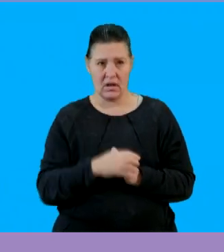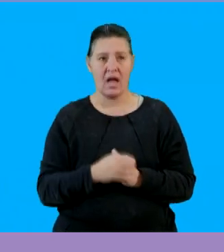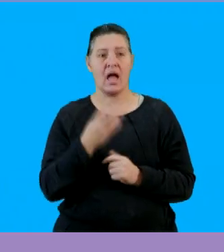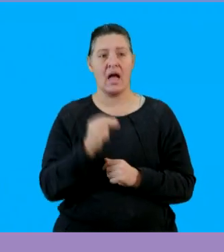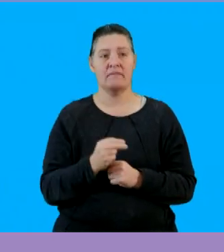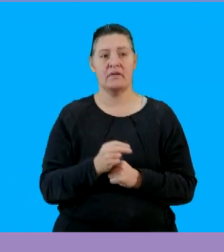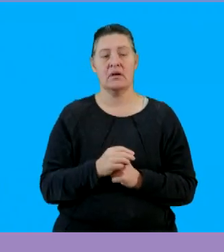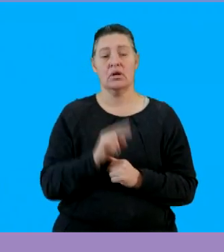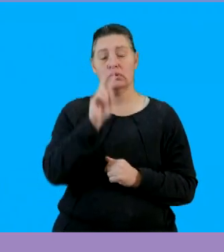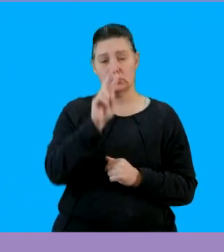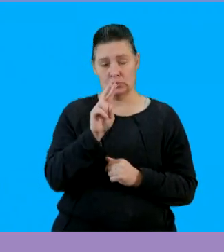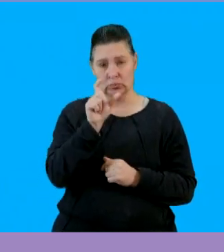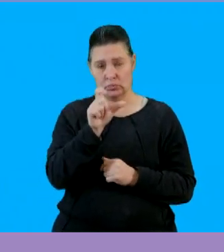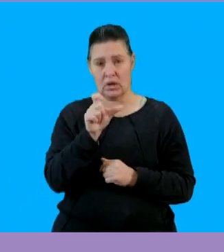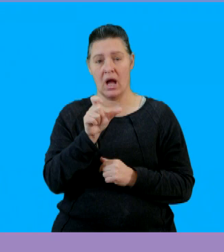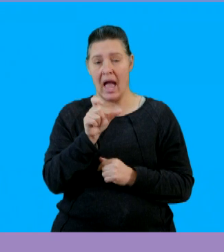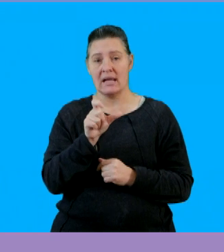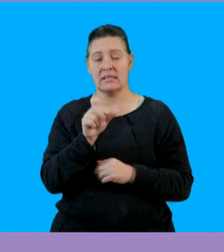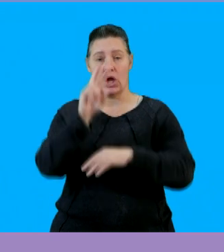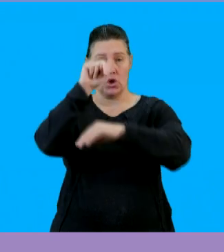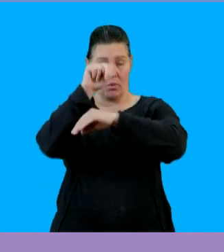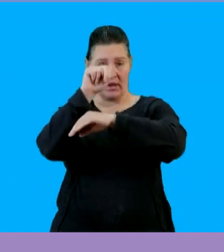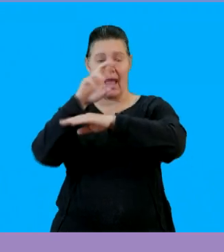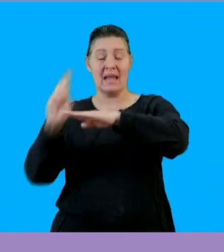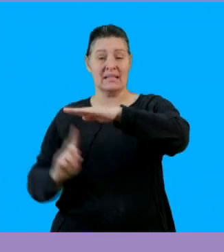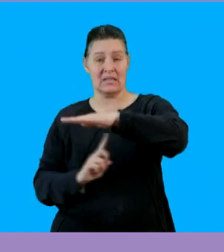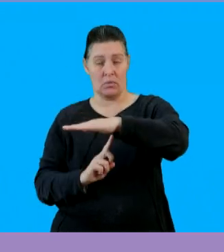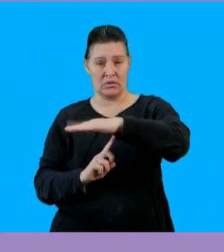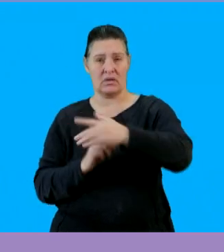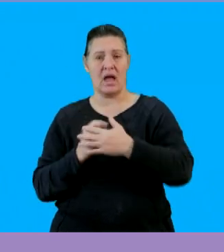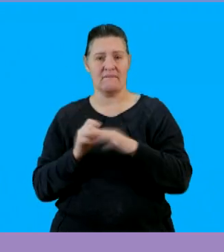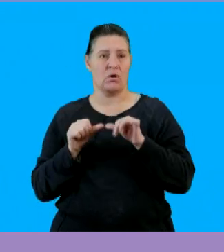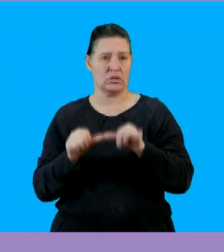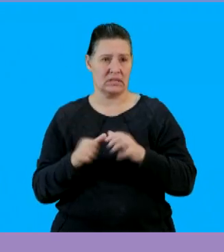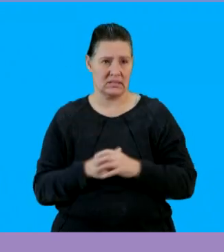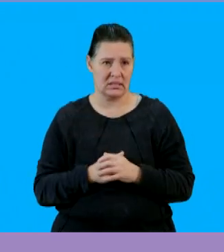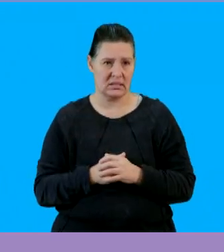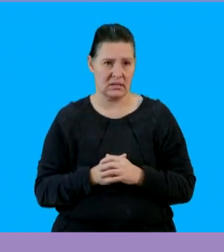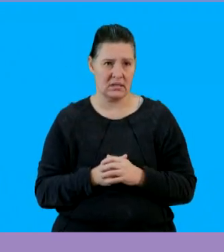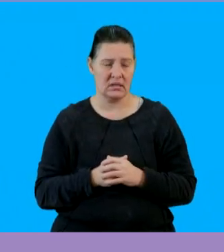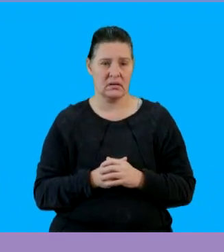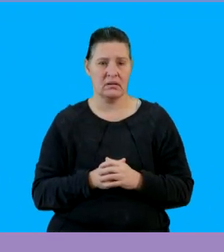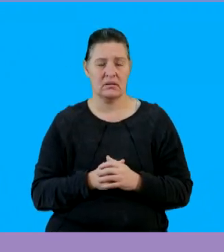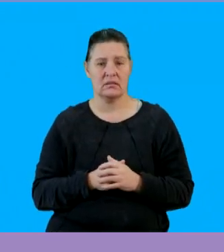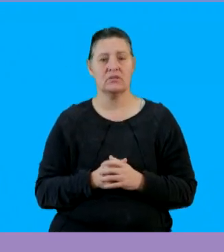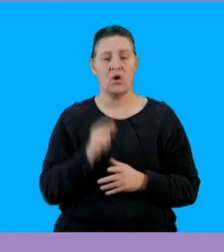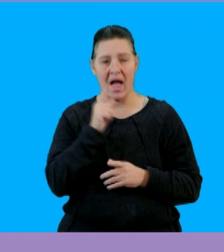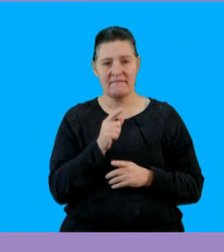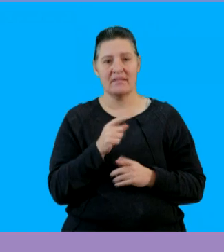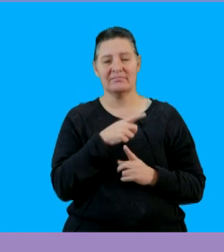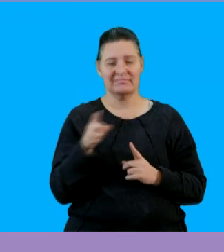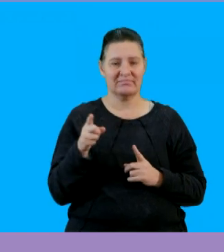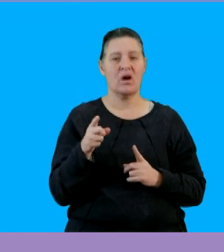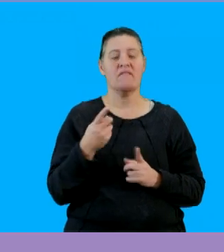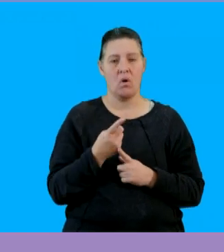this first one. We have two binomials as a numerator, and as a denominator we have a constant. So that 2 is a divisor